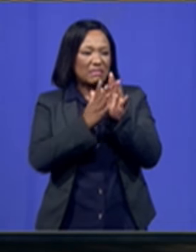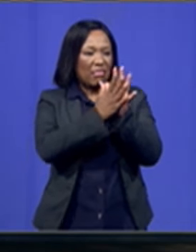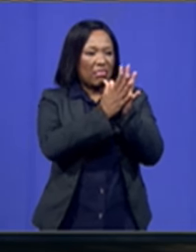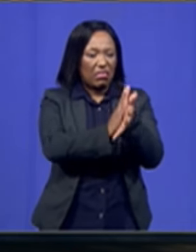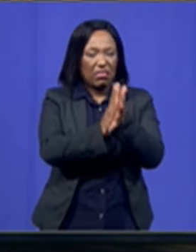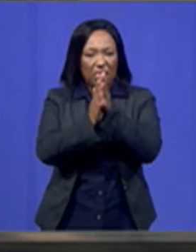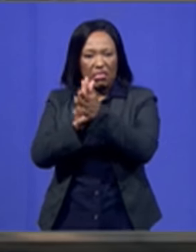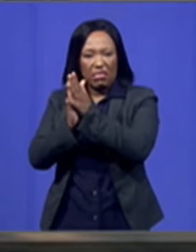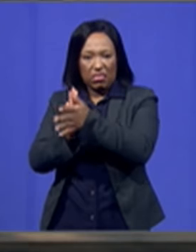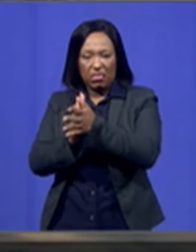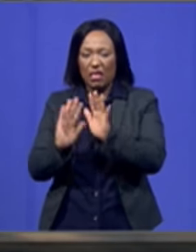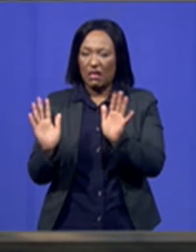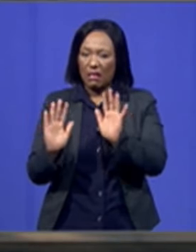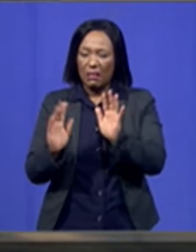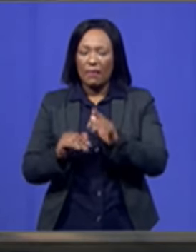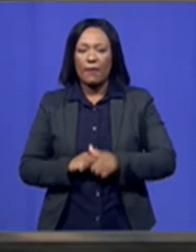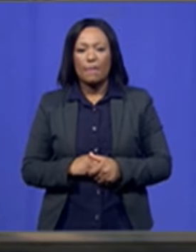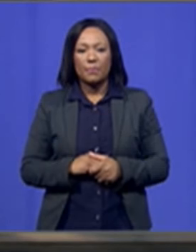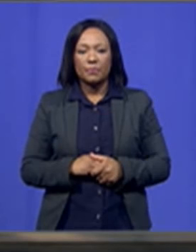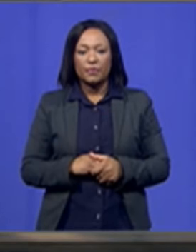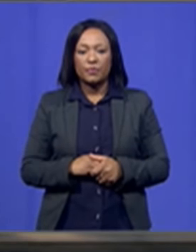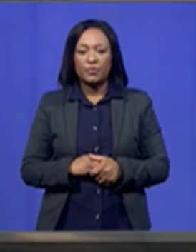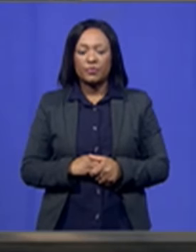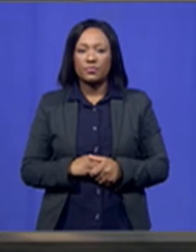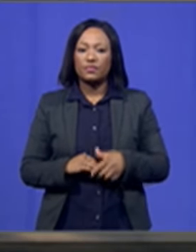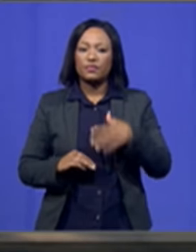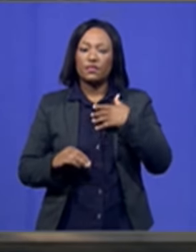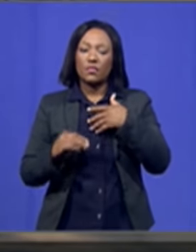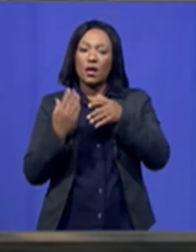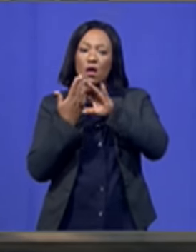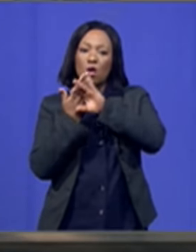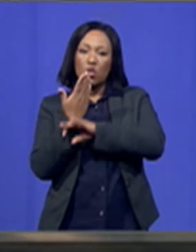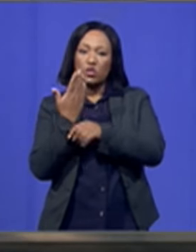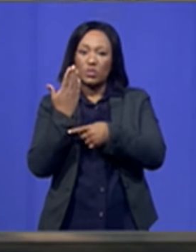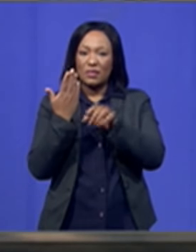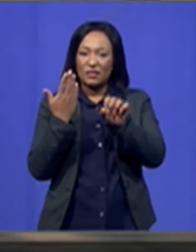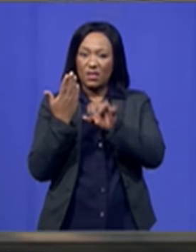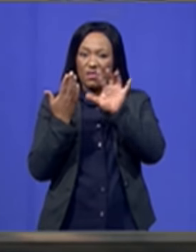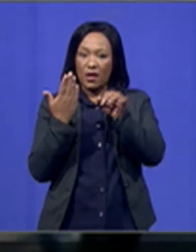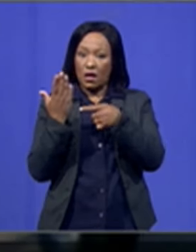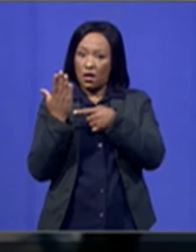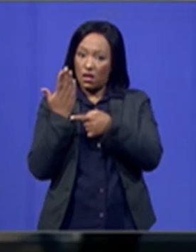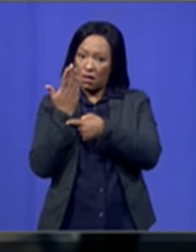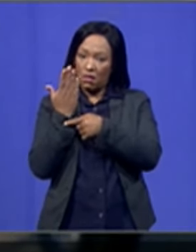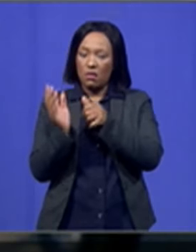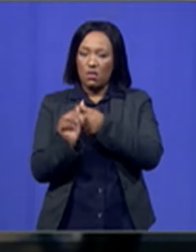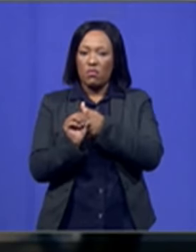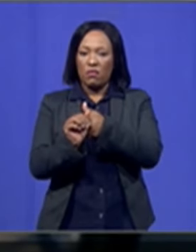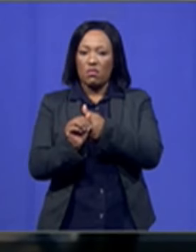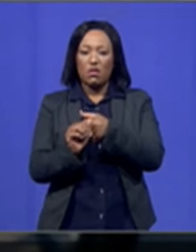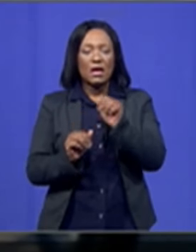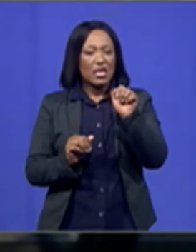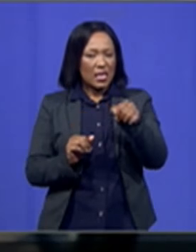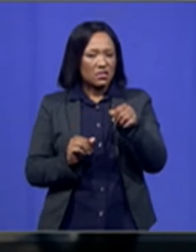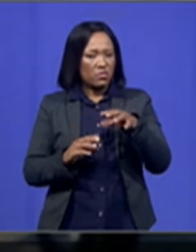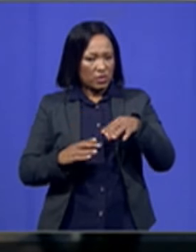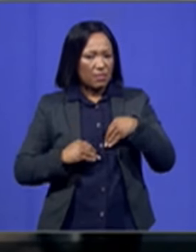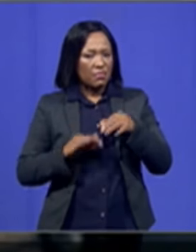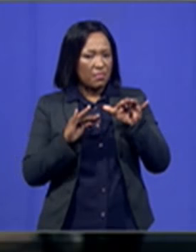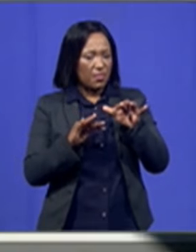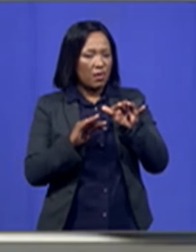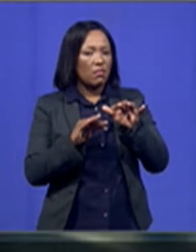ya motheo. We subscribe to the Constitution of the Republic of South Africa, so we do acknowledge that people have the right to march